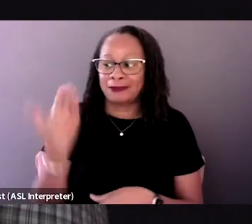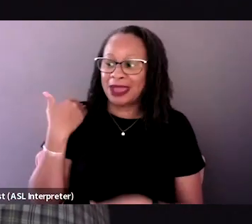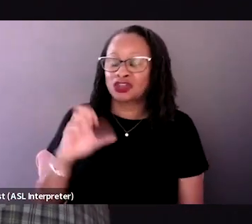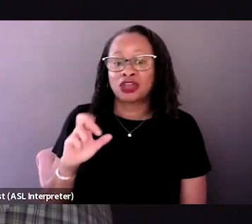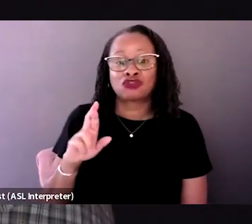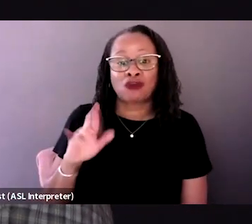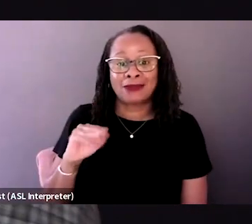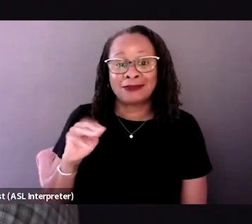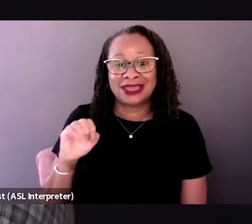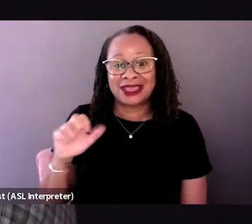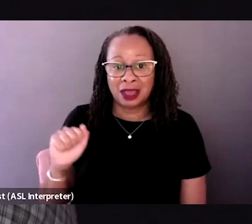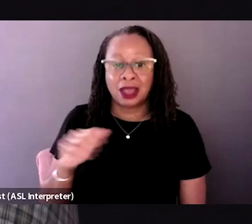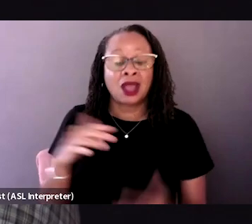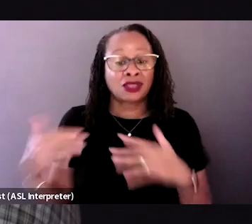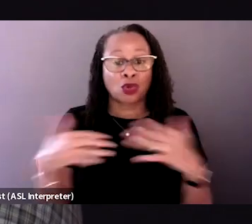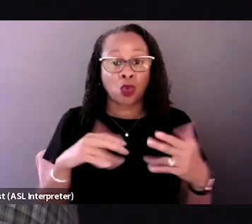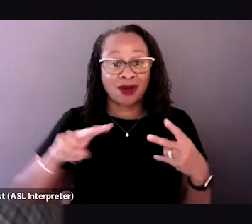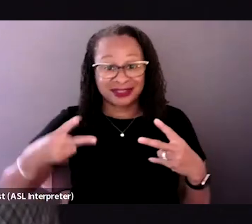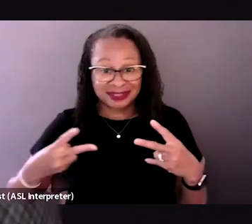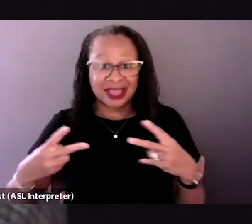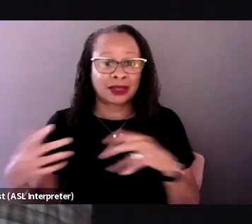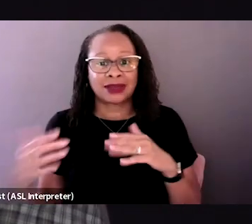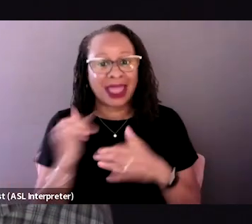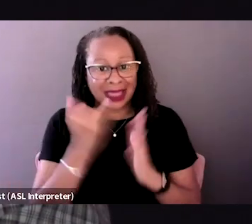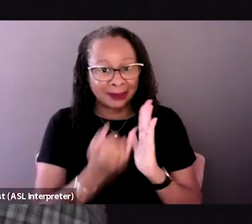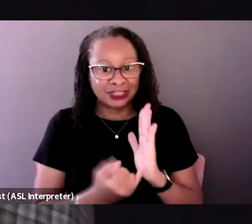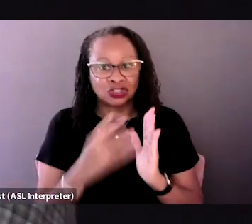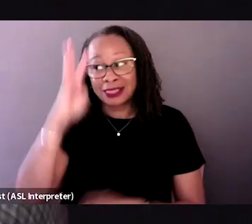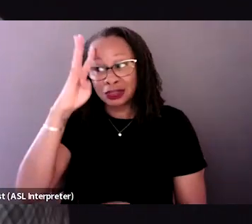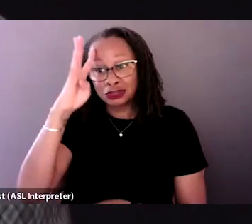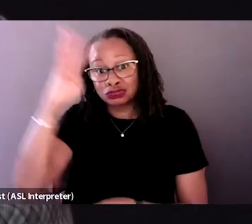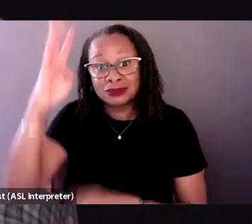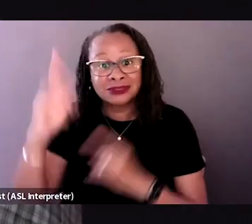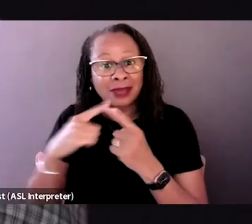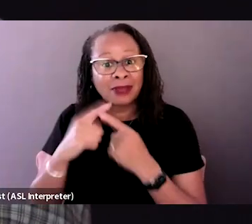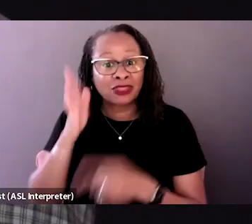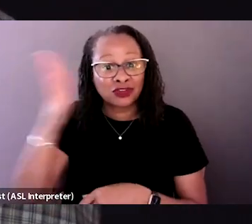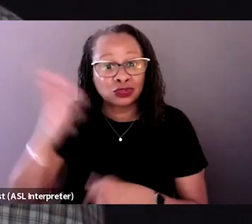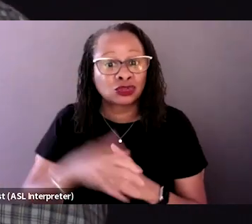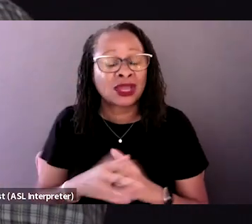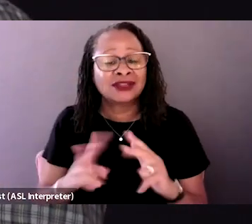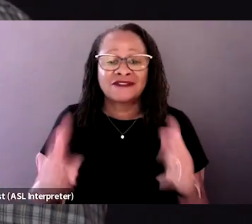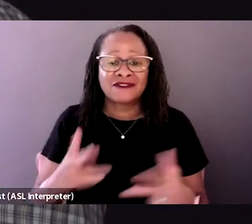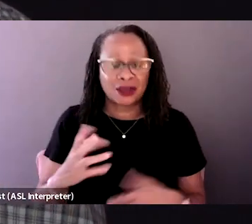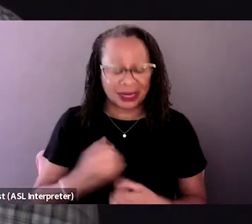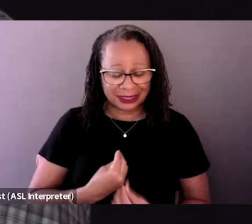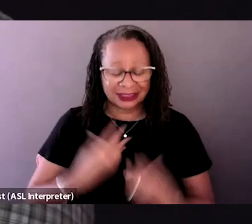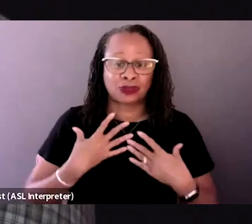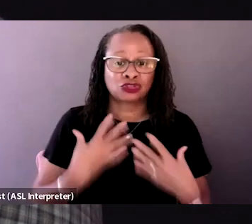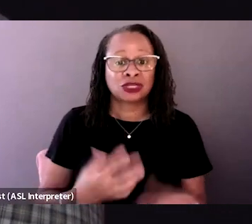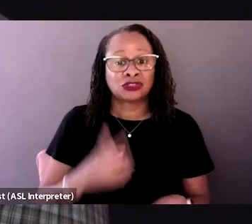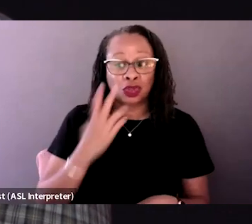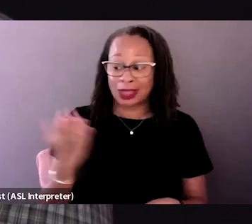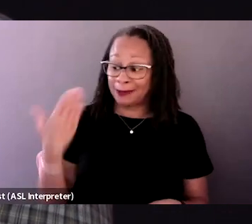peaceful, beautiful, idyllic past, the war in the second animation, and their dreams about the future. And this was such an inspiring thing to look